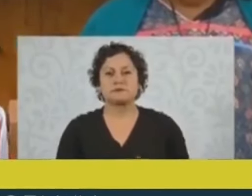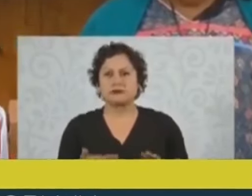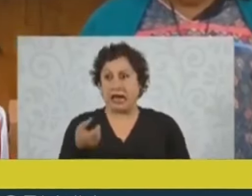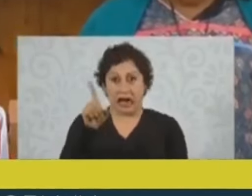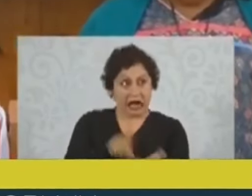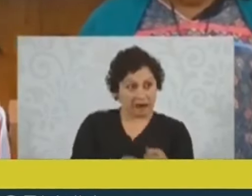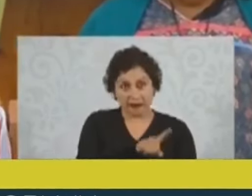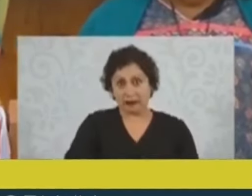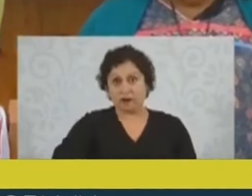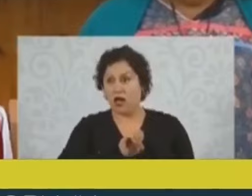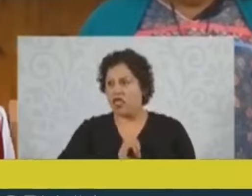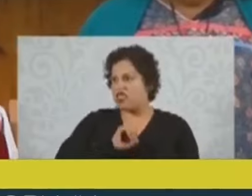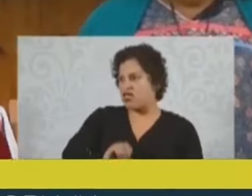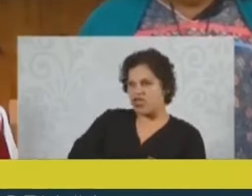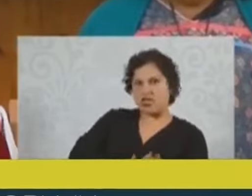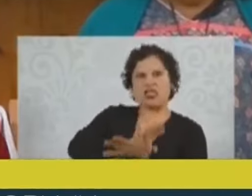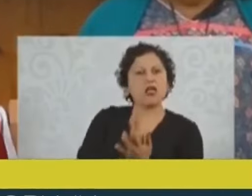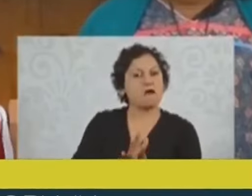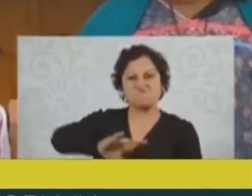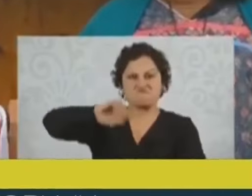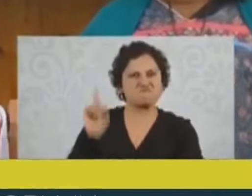any kind of discrimination.